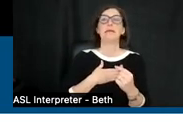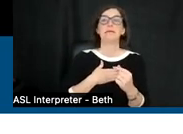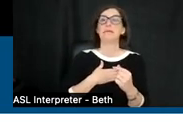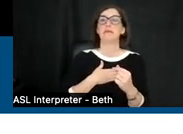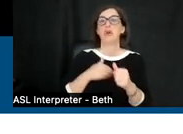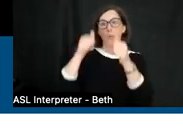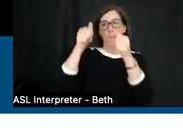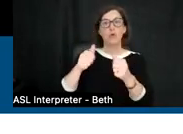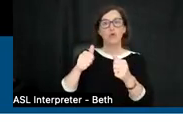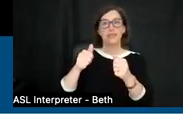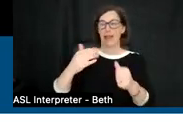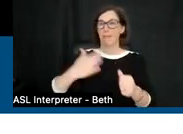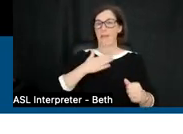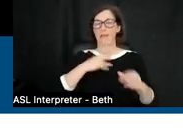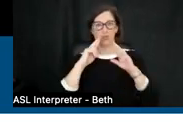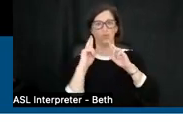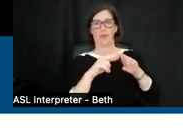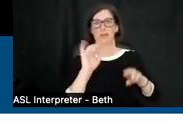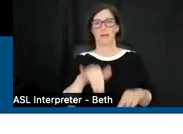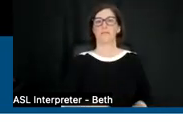very happy to respond to those.